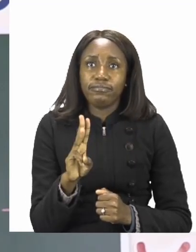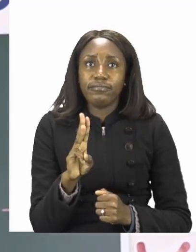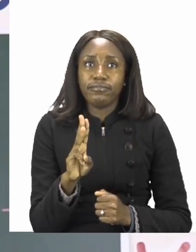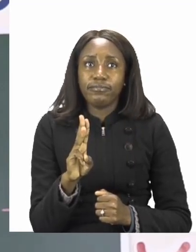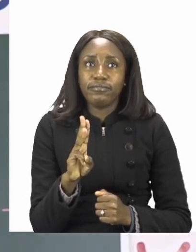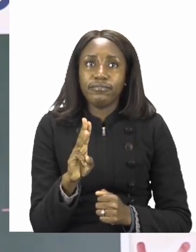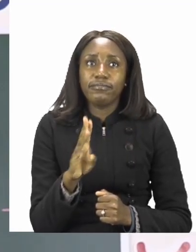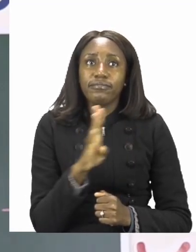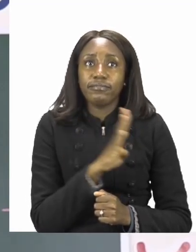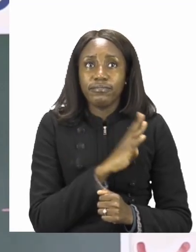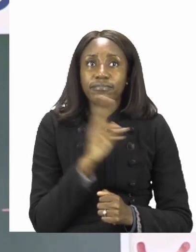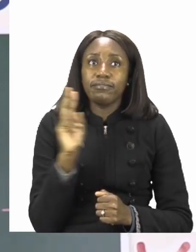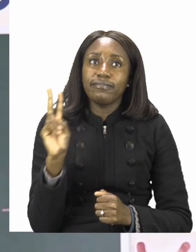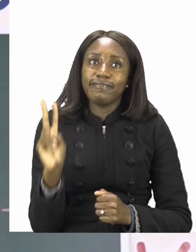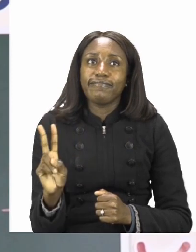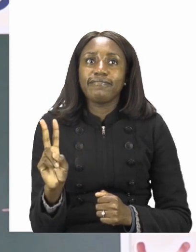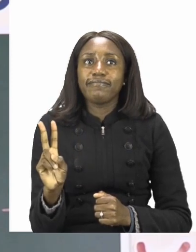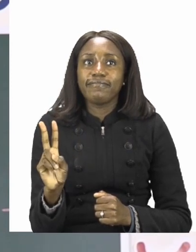43,